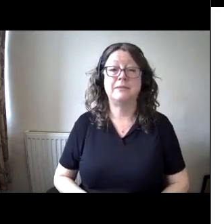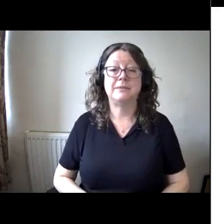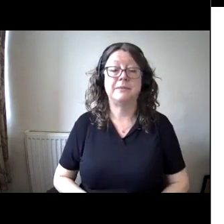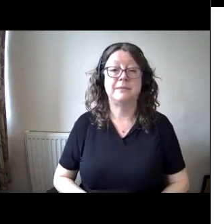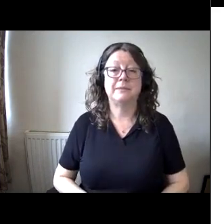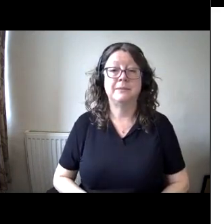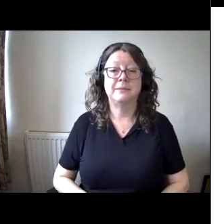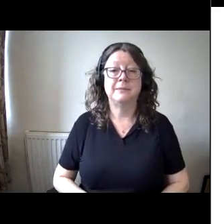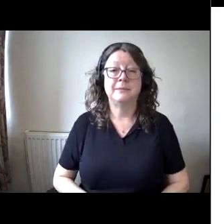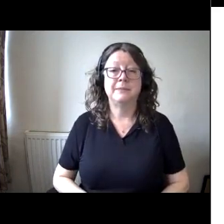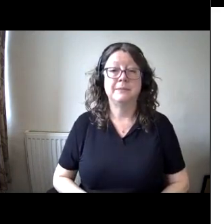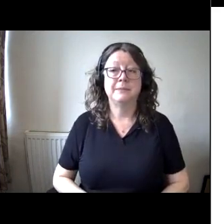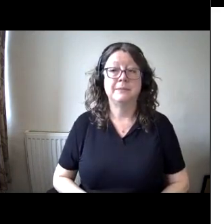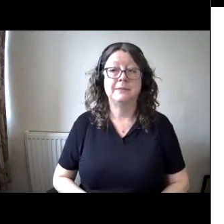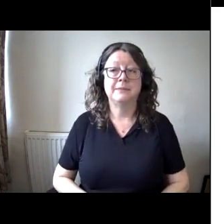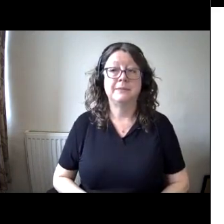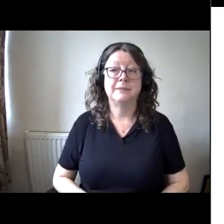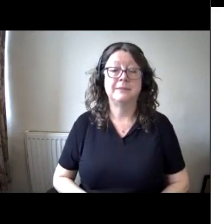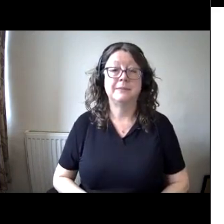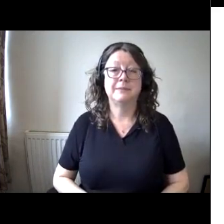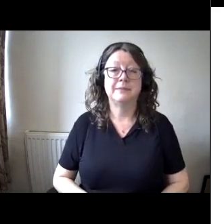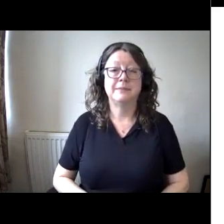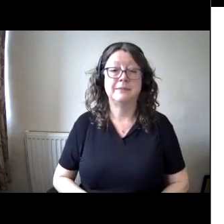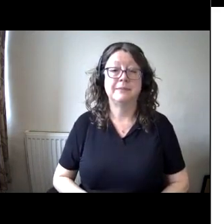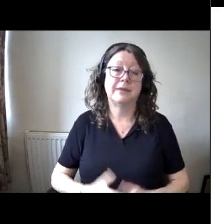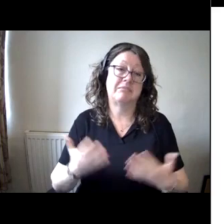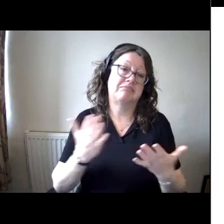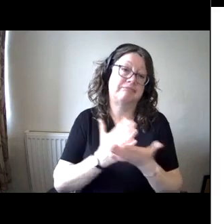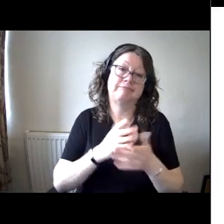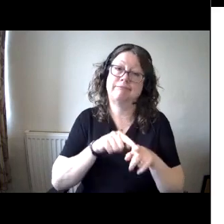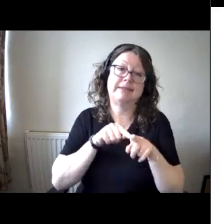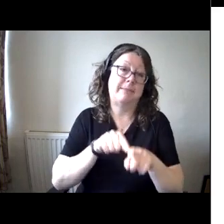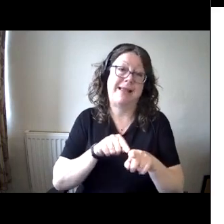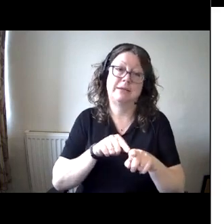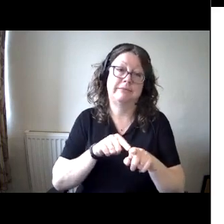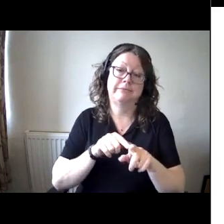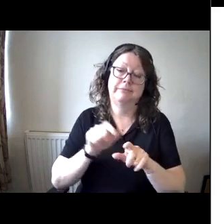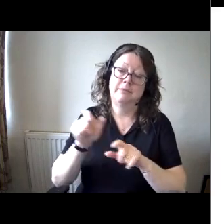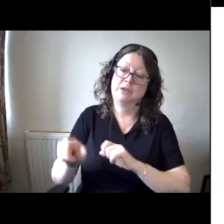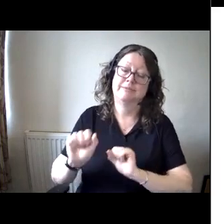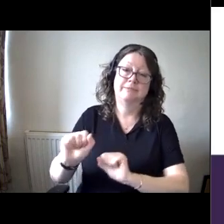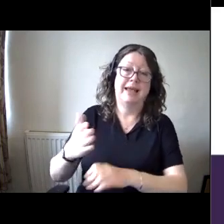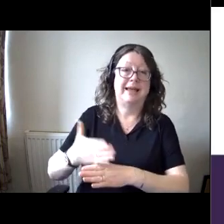so helpful, depending on what the activity is that that person wants to do.